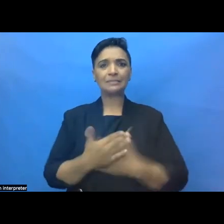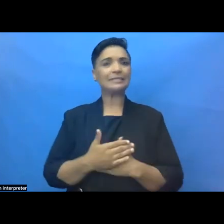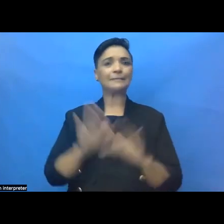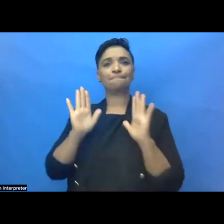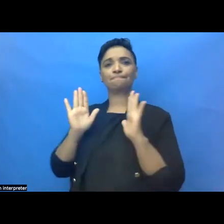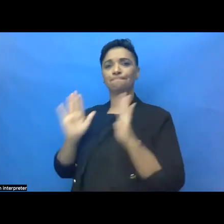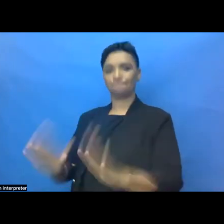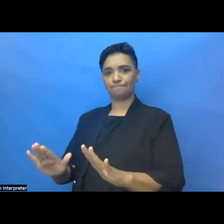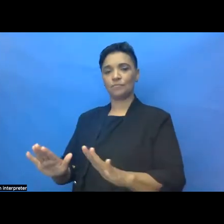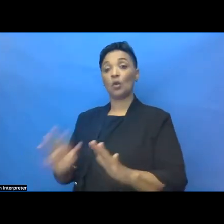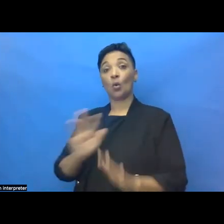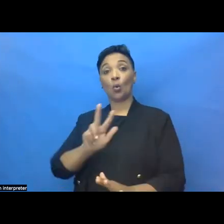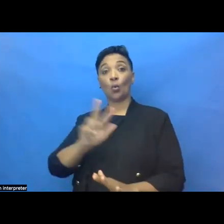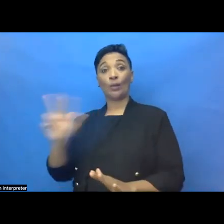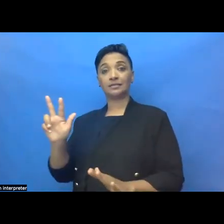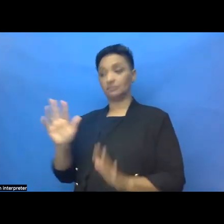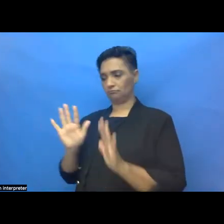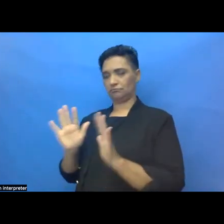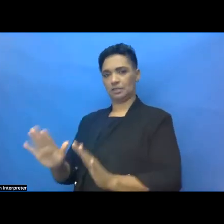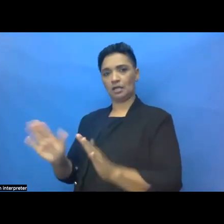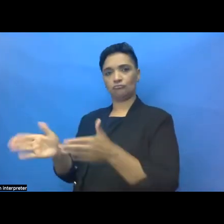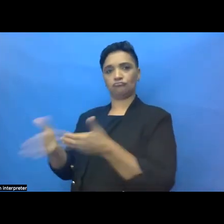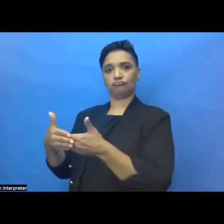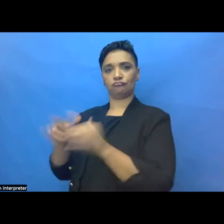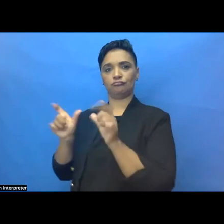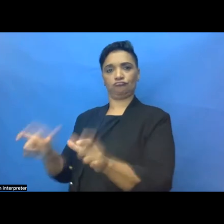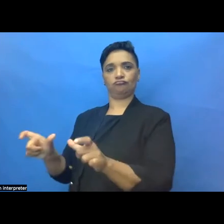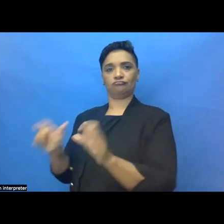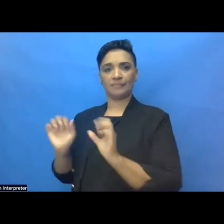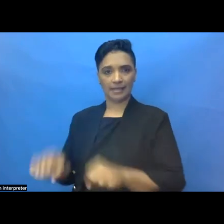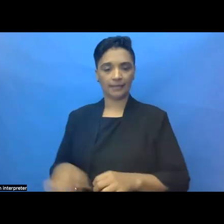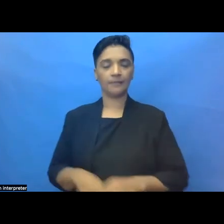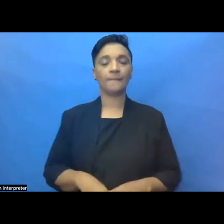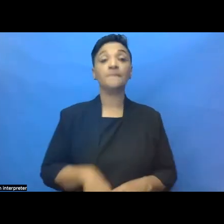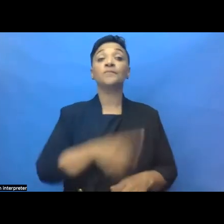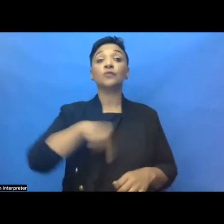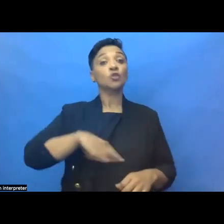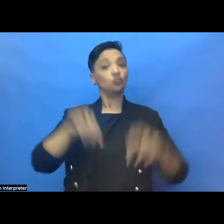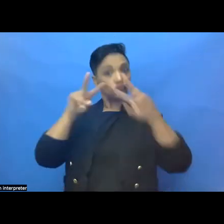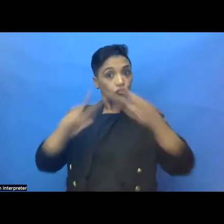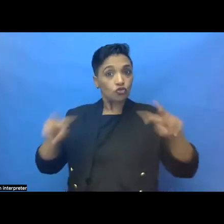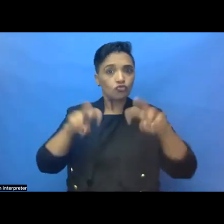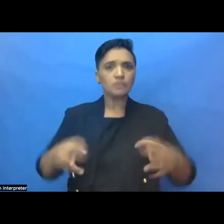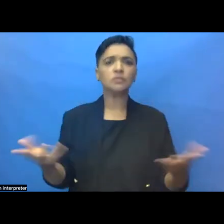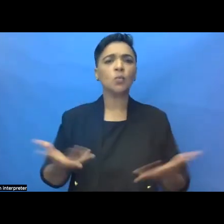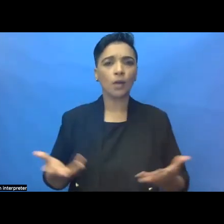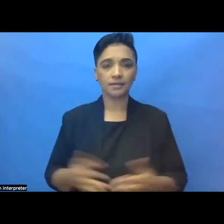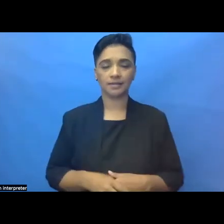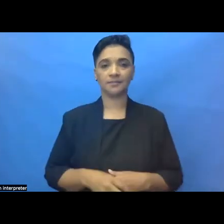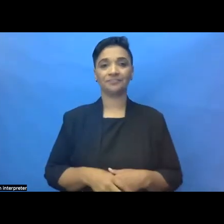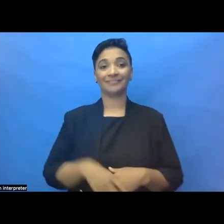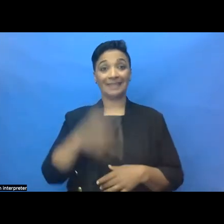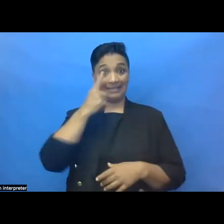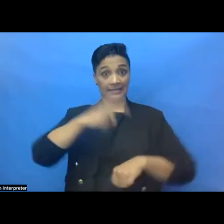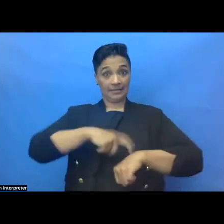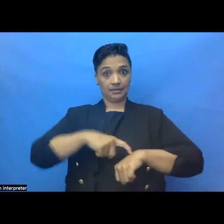on the west of Ukraine. What struck us most from this research was that, especially at the beginning of the war, there